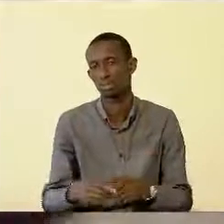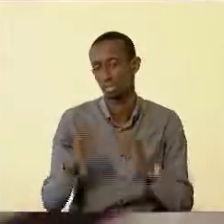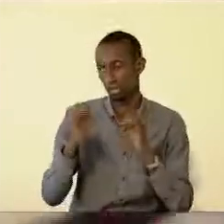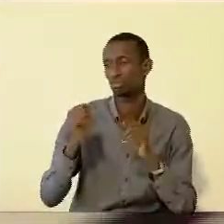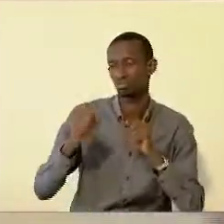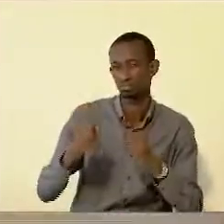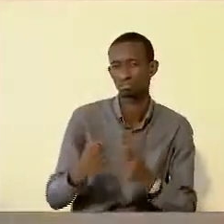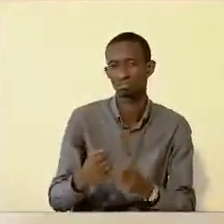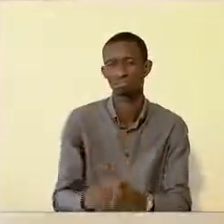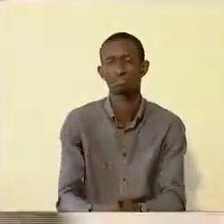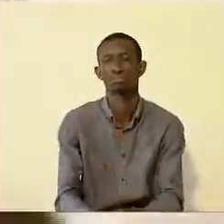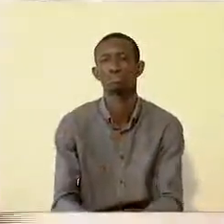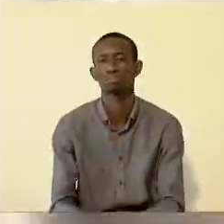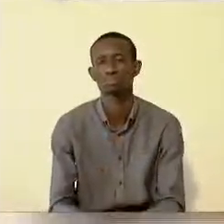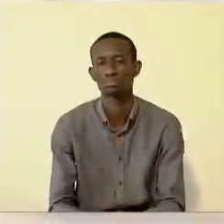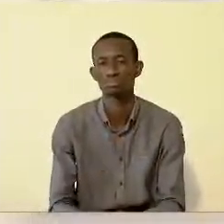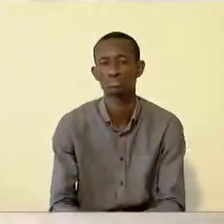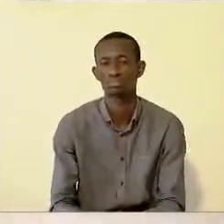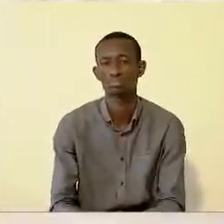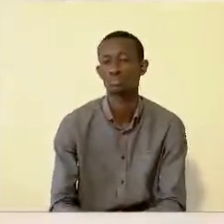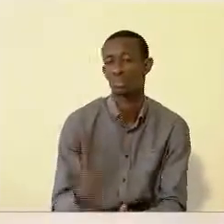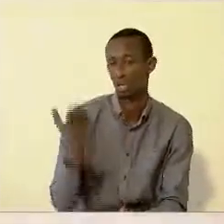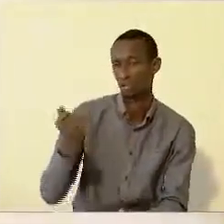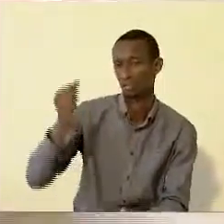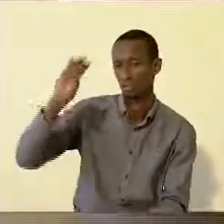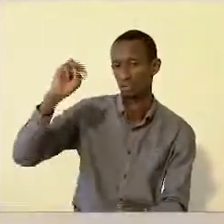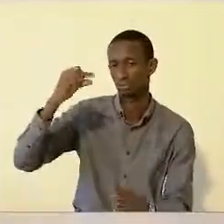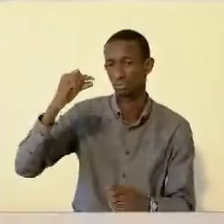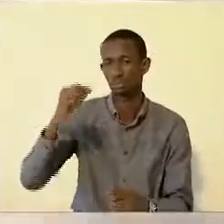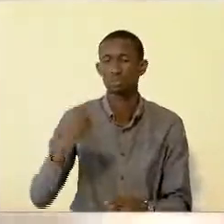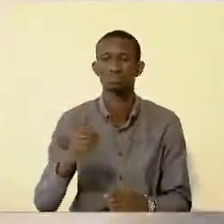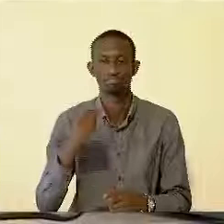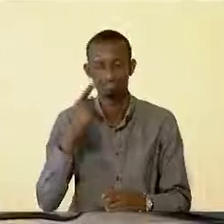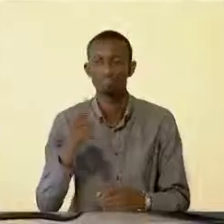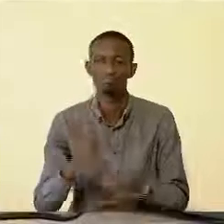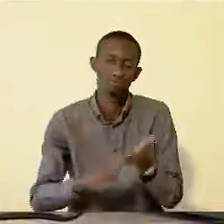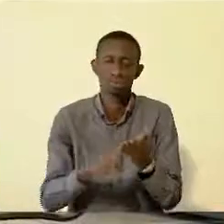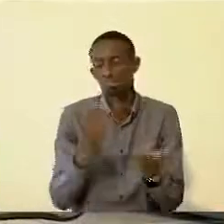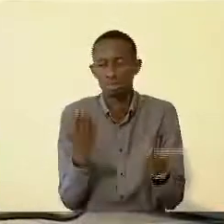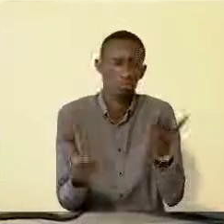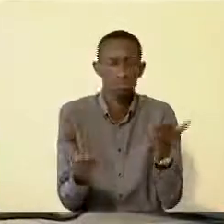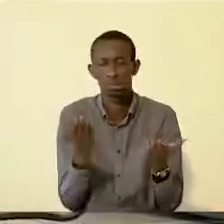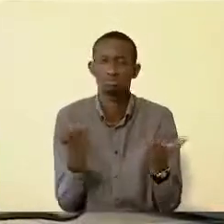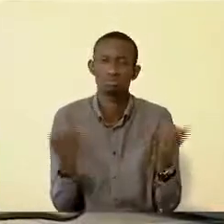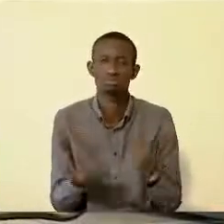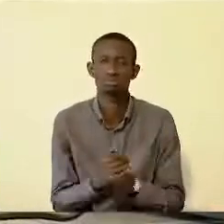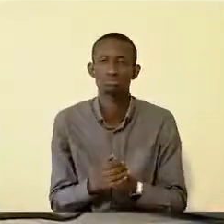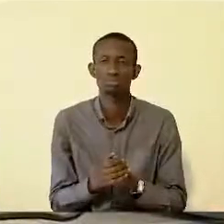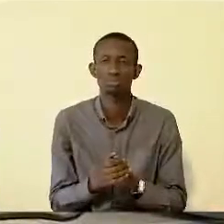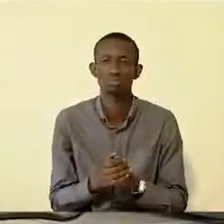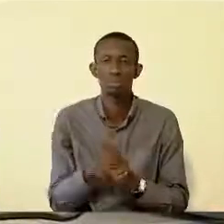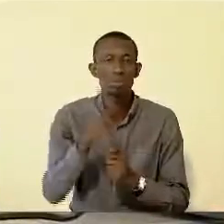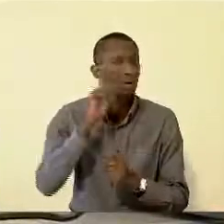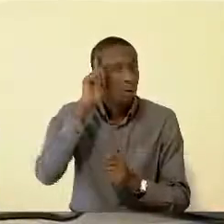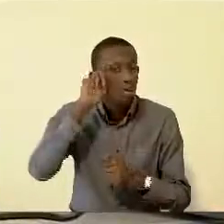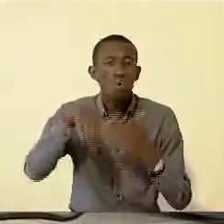colors. So here I have a magnesium ribbon that we are going to use just for comparison. You may think that all metals can